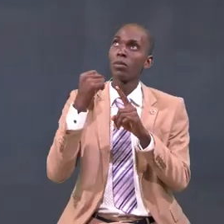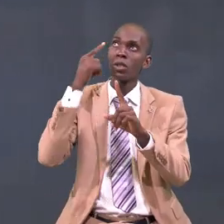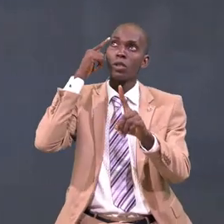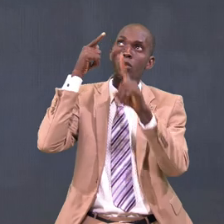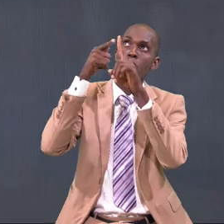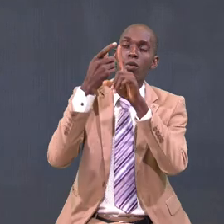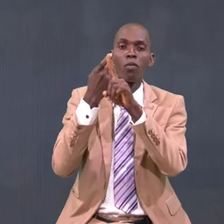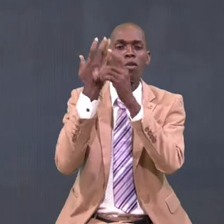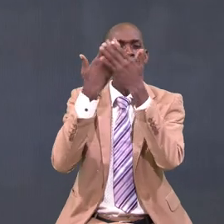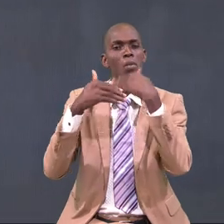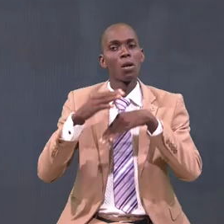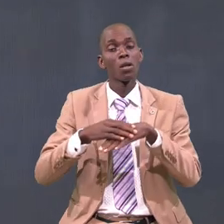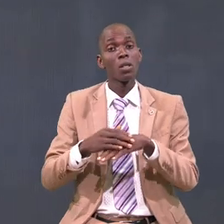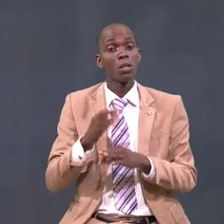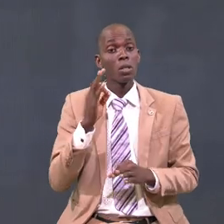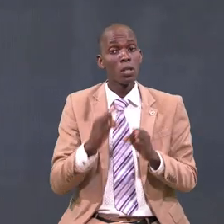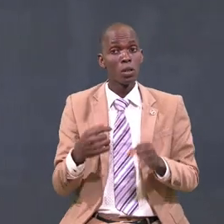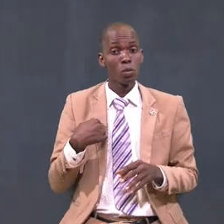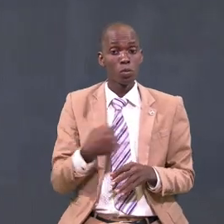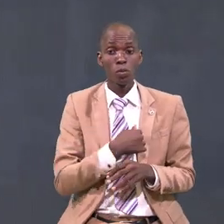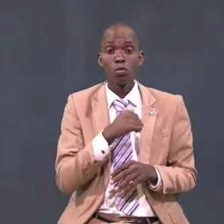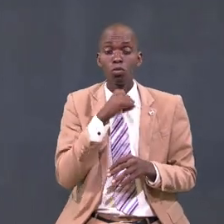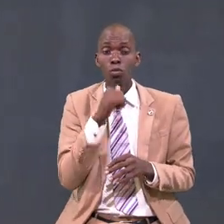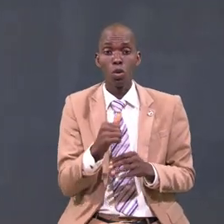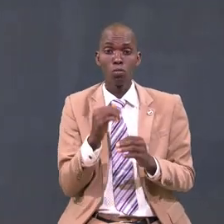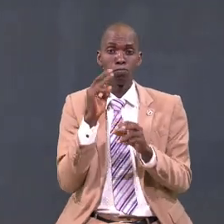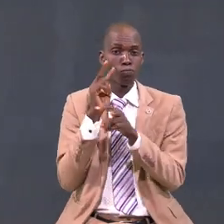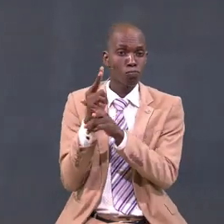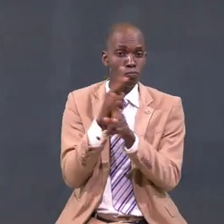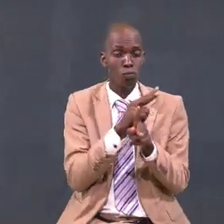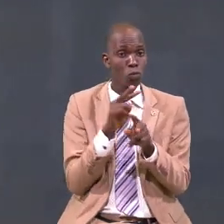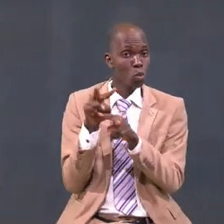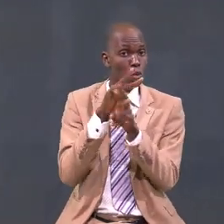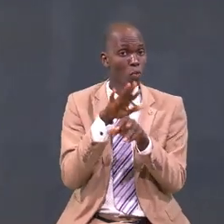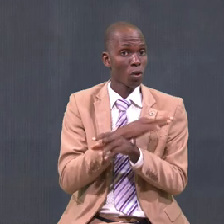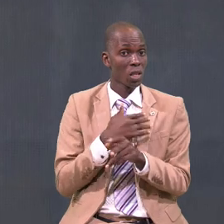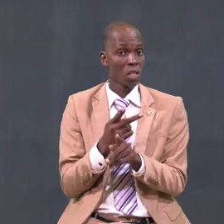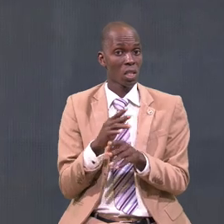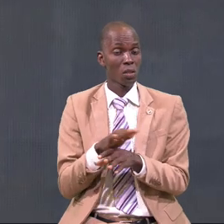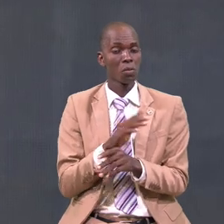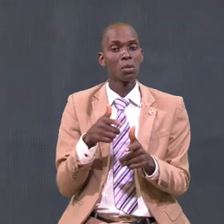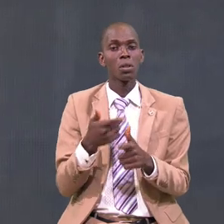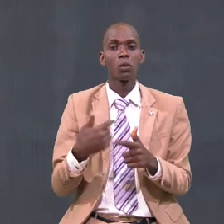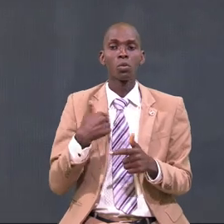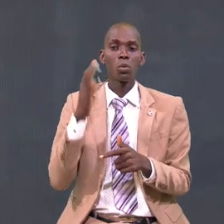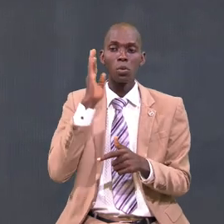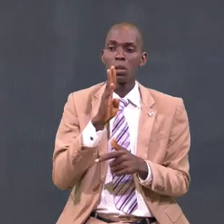When we're not watchful, we tie ourselves down with things, mundane things of the